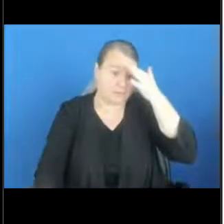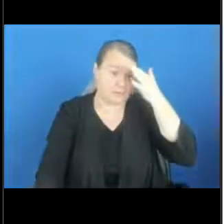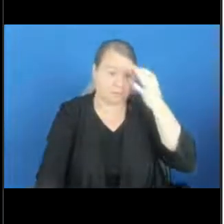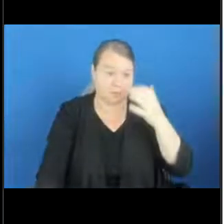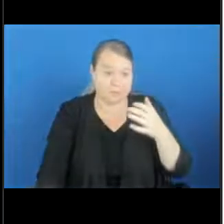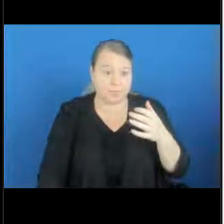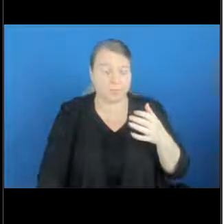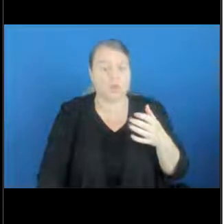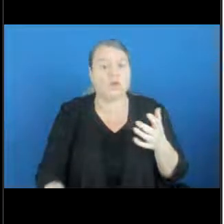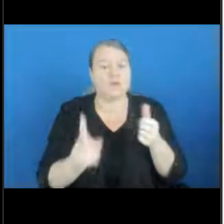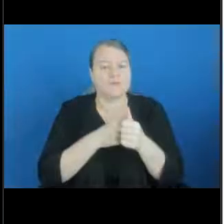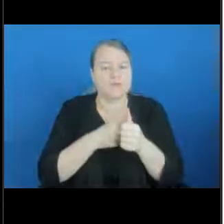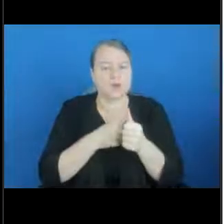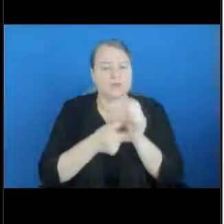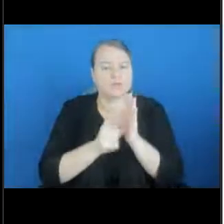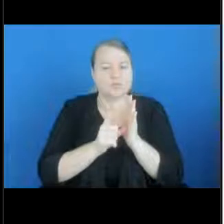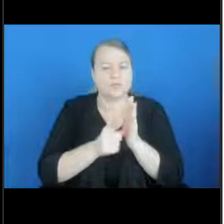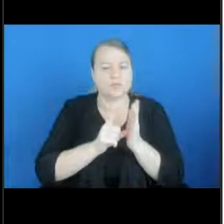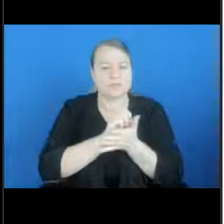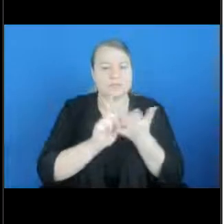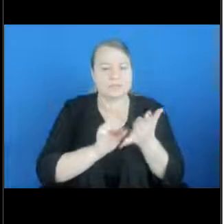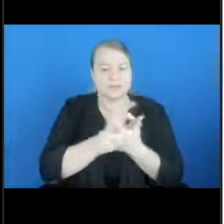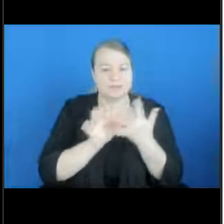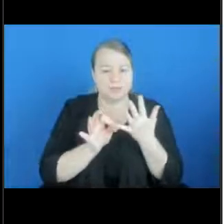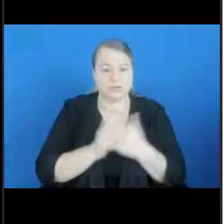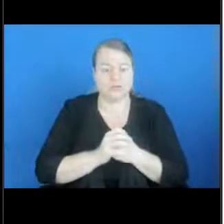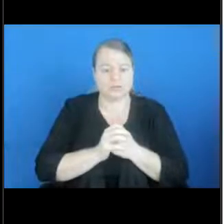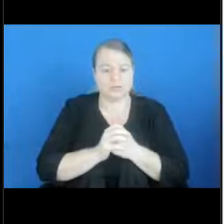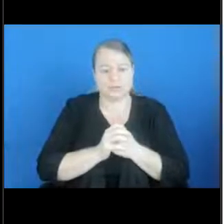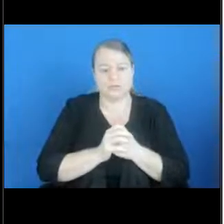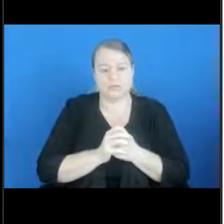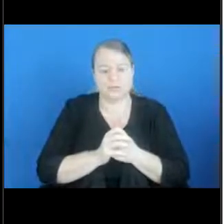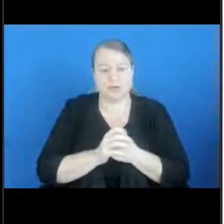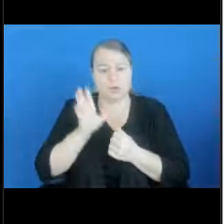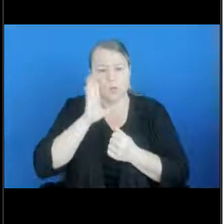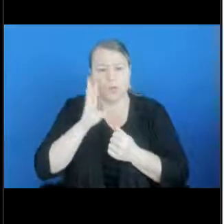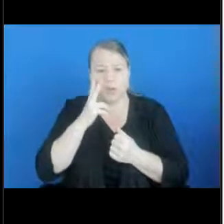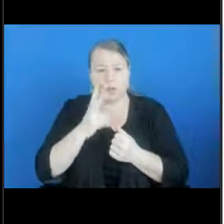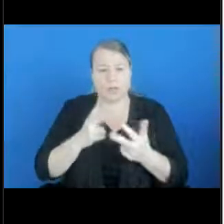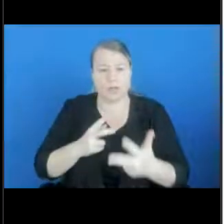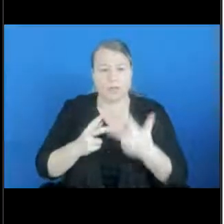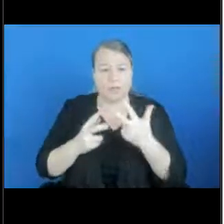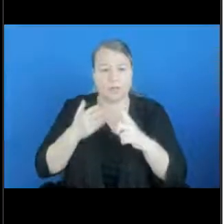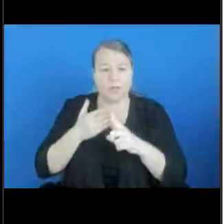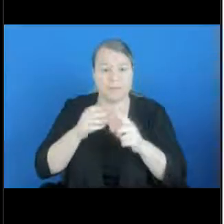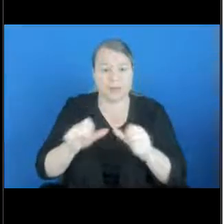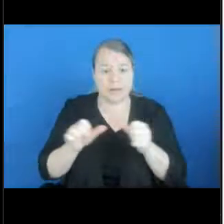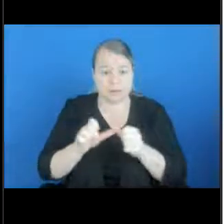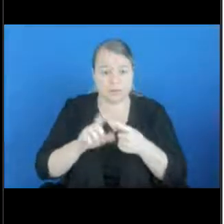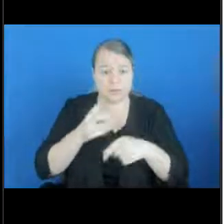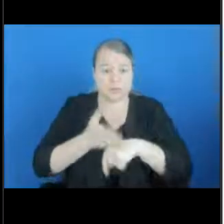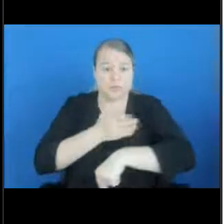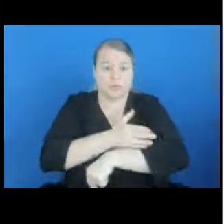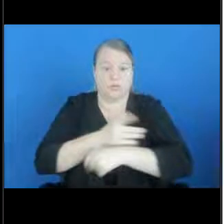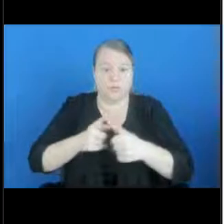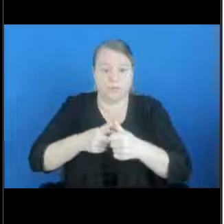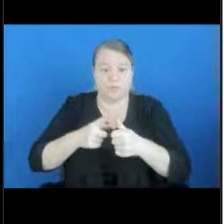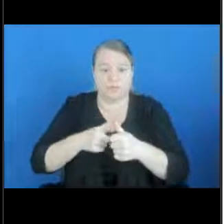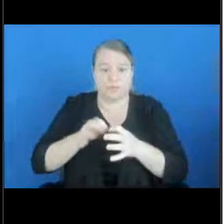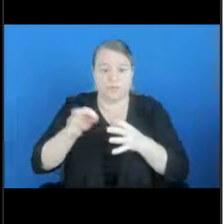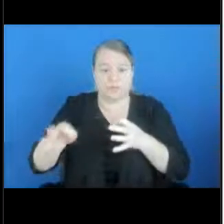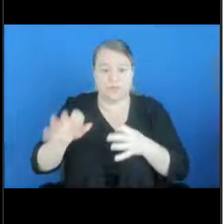features for this project. This project can be summarized by looking at three main areas of improvements. The first element is the extension of Frontier